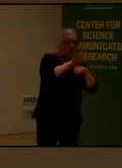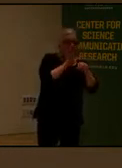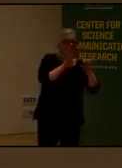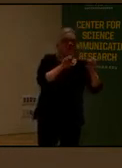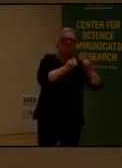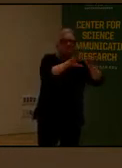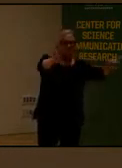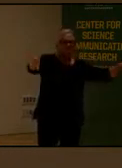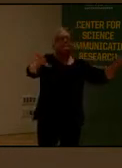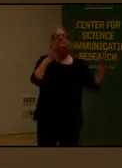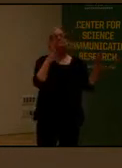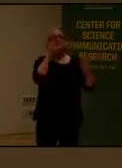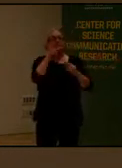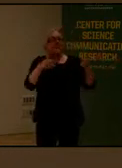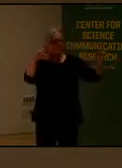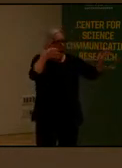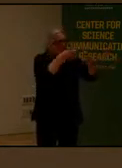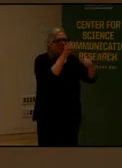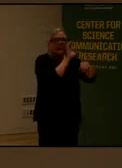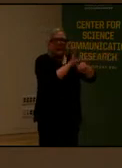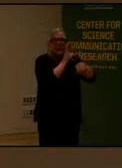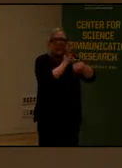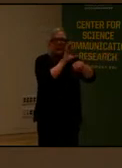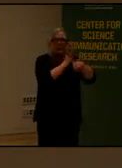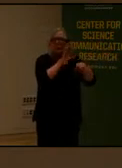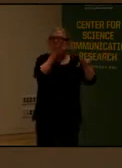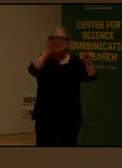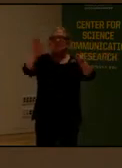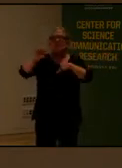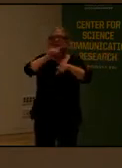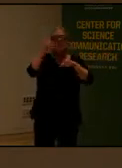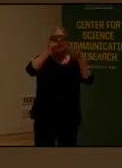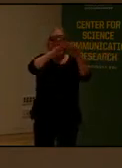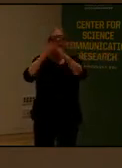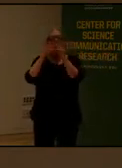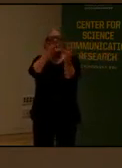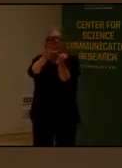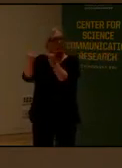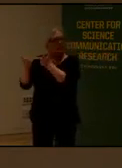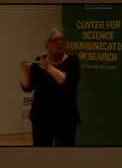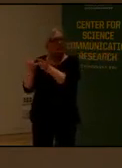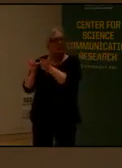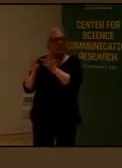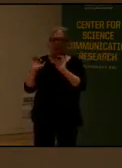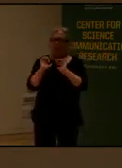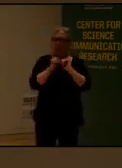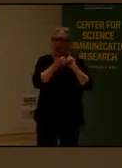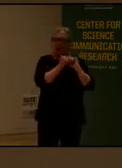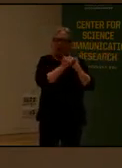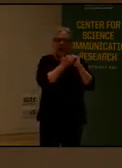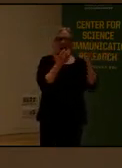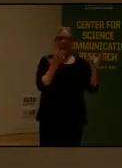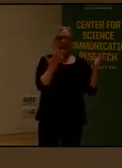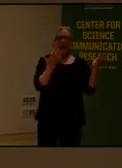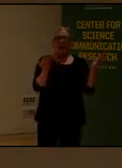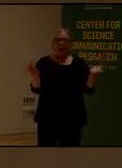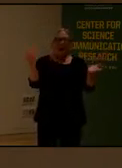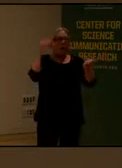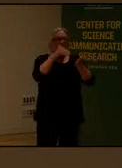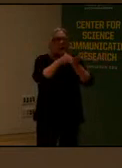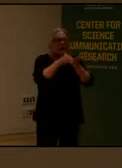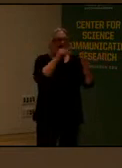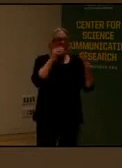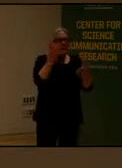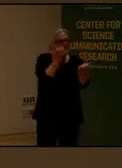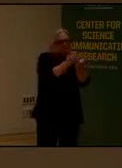churches or places within other community sites. How can we re-engage in those